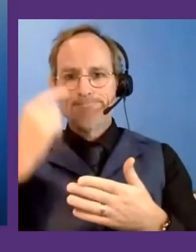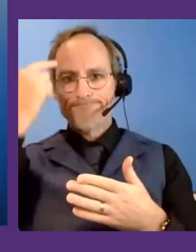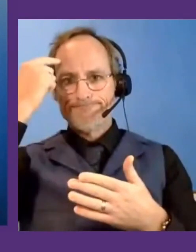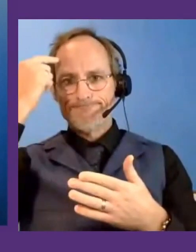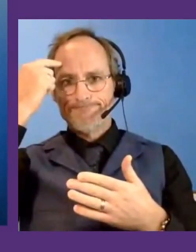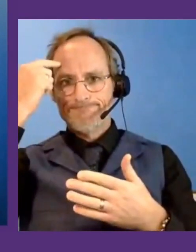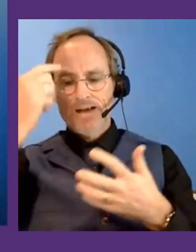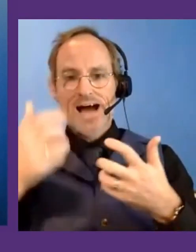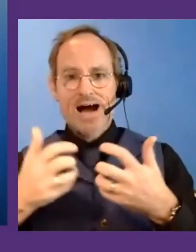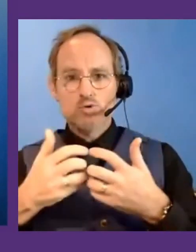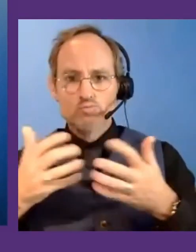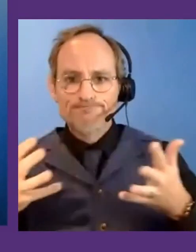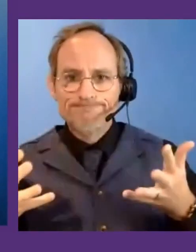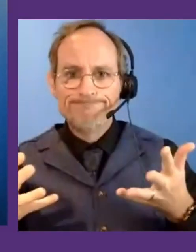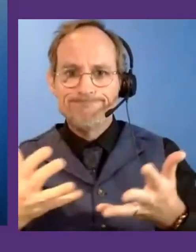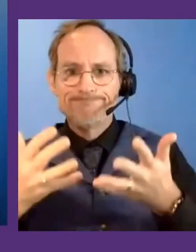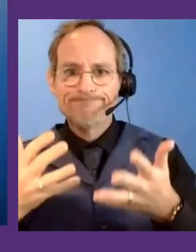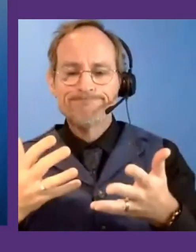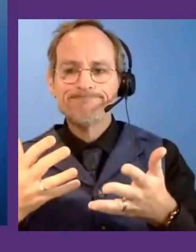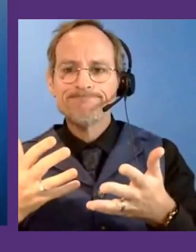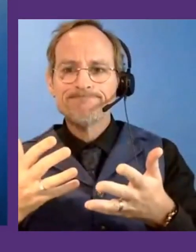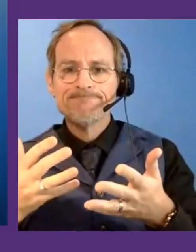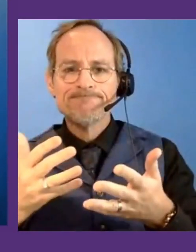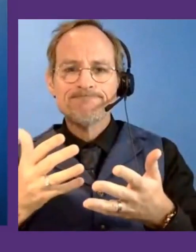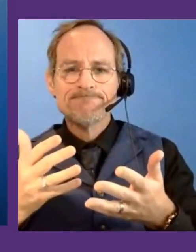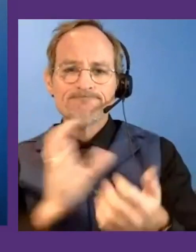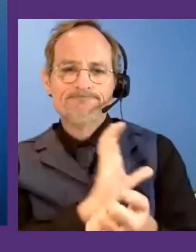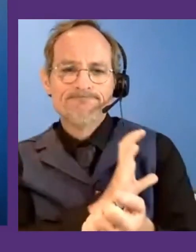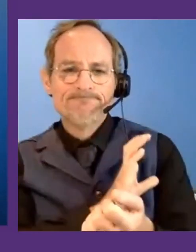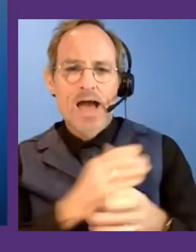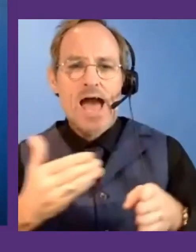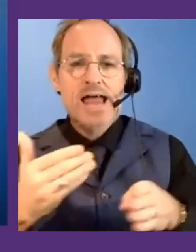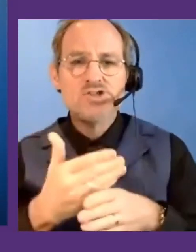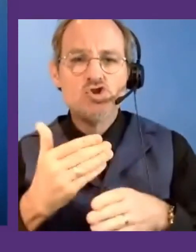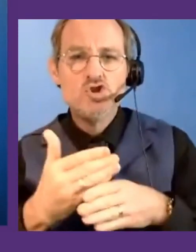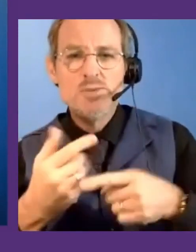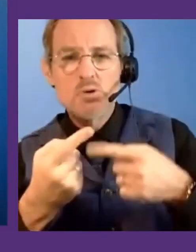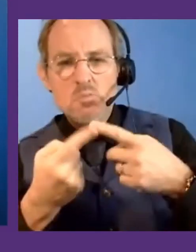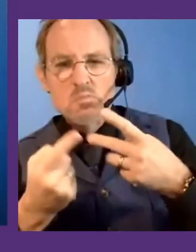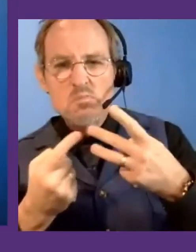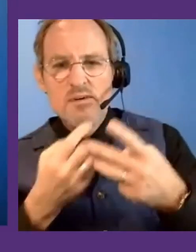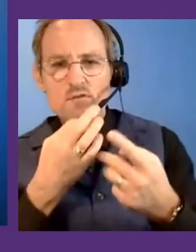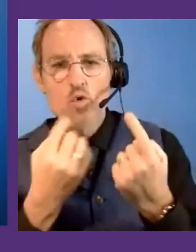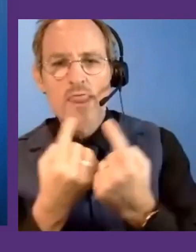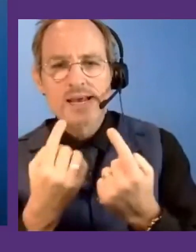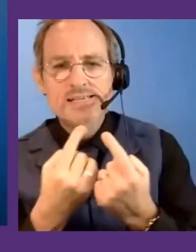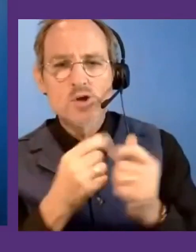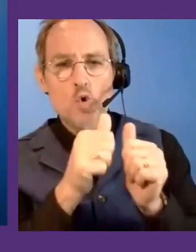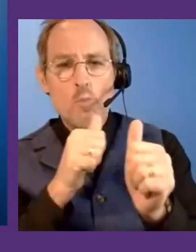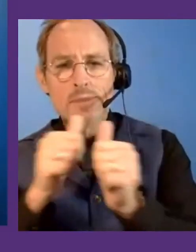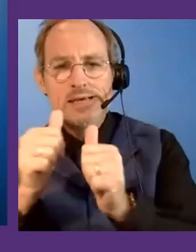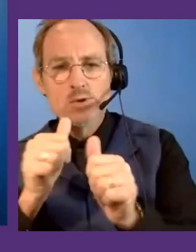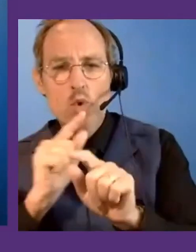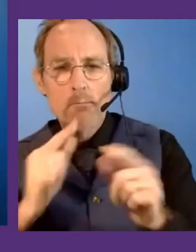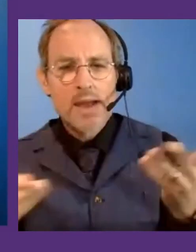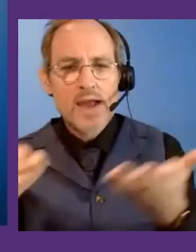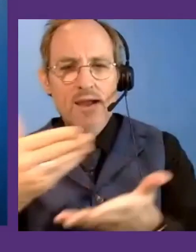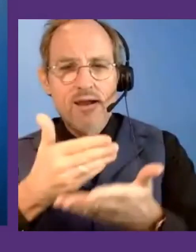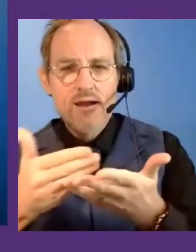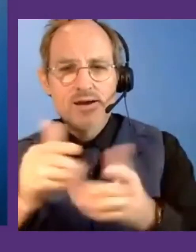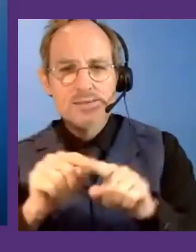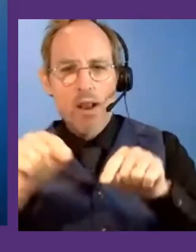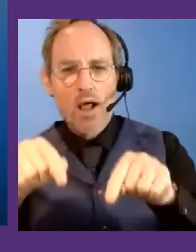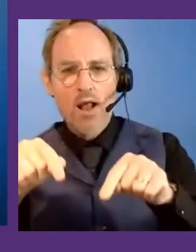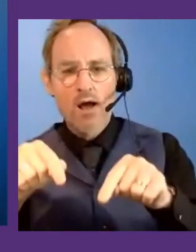behind one or two, three things. And as I said, you will hear what we're calling our companies to do and the communities. I think, to your point,